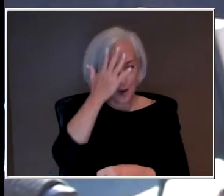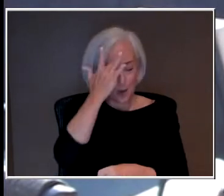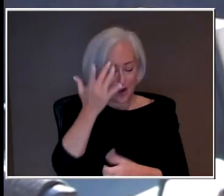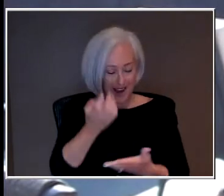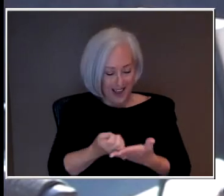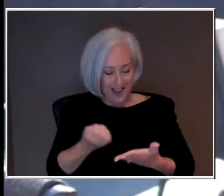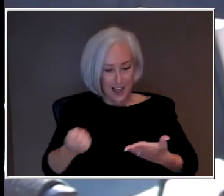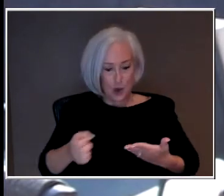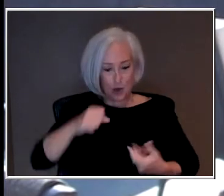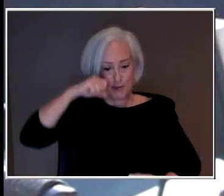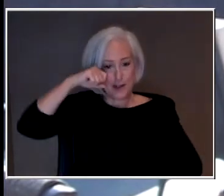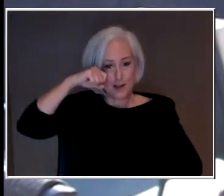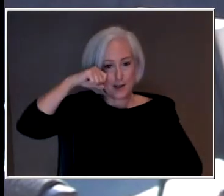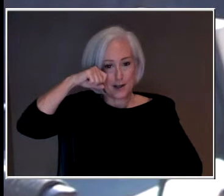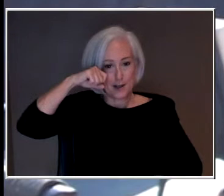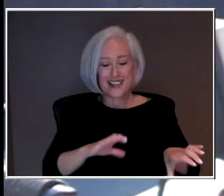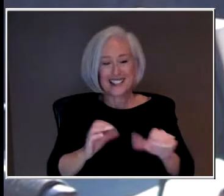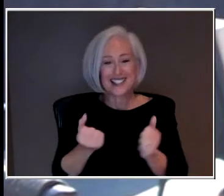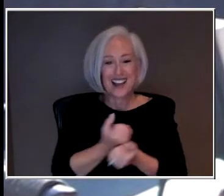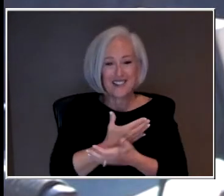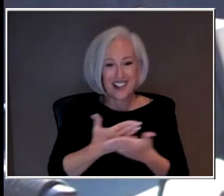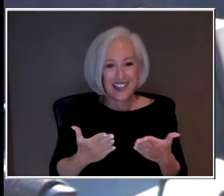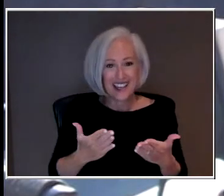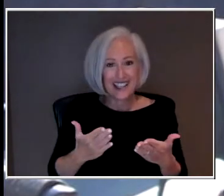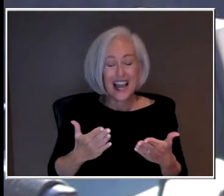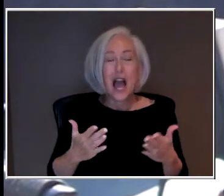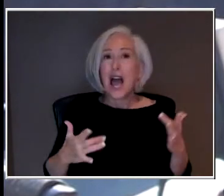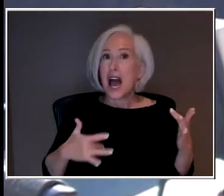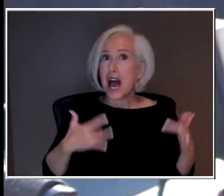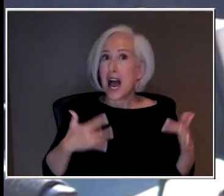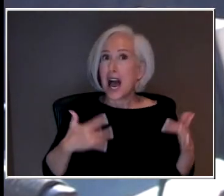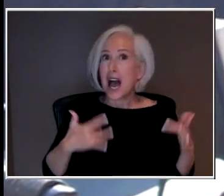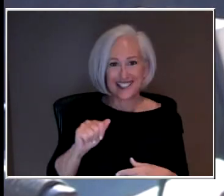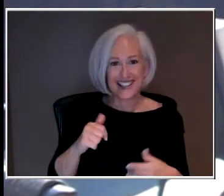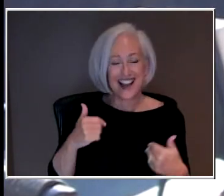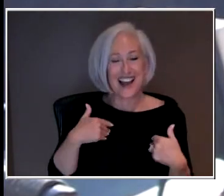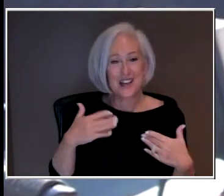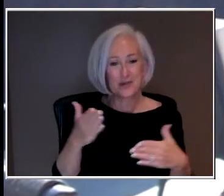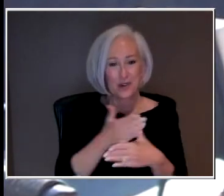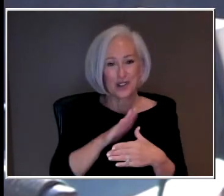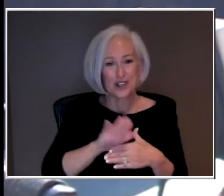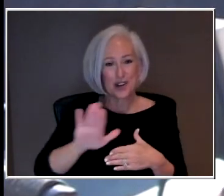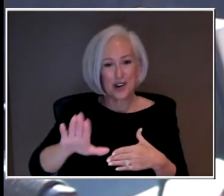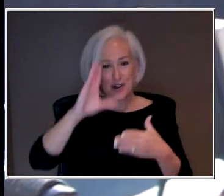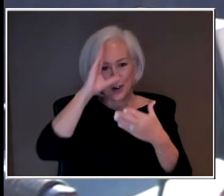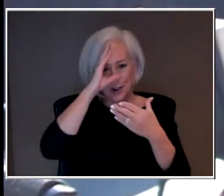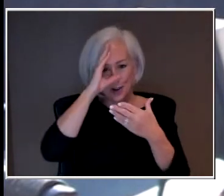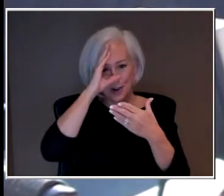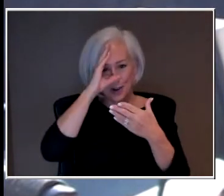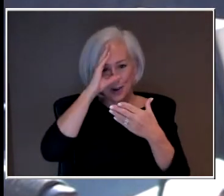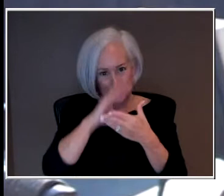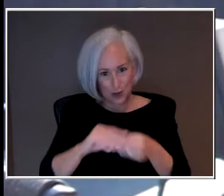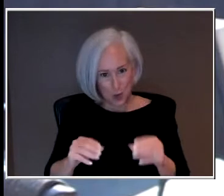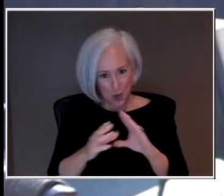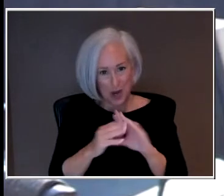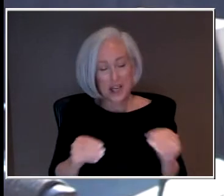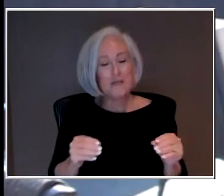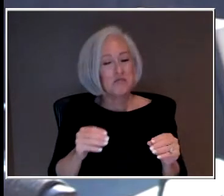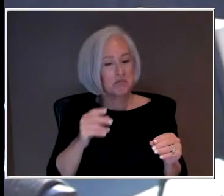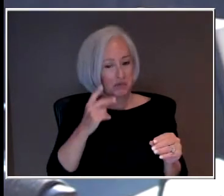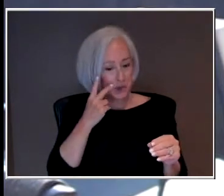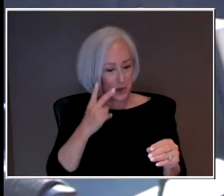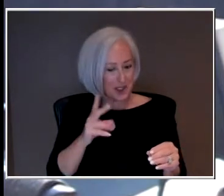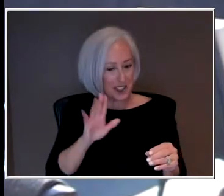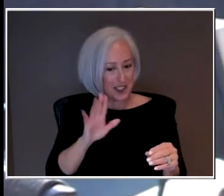excited that Diane has agreed to share her story, because there's some really specific things about the pain that she was experiencing, which I think made